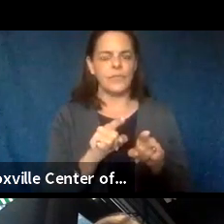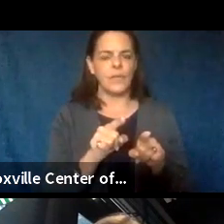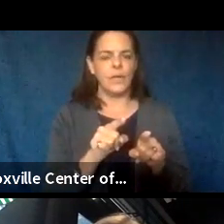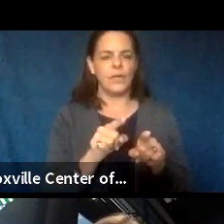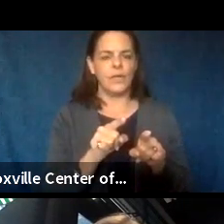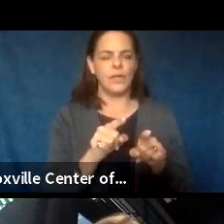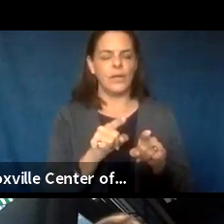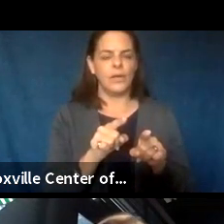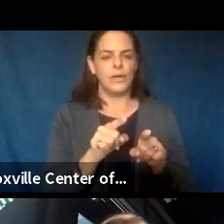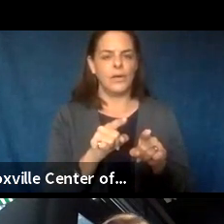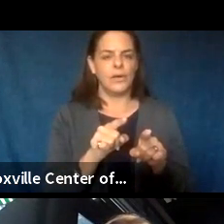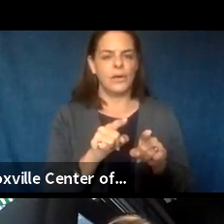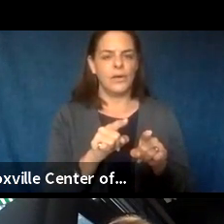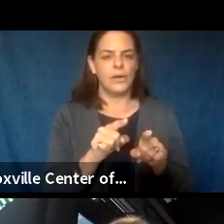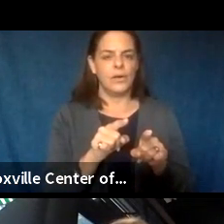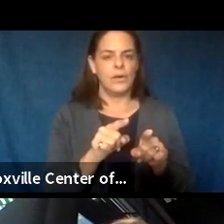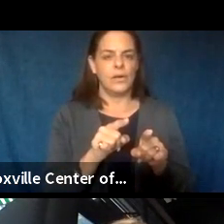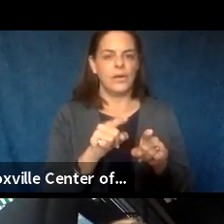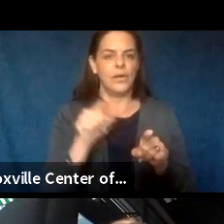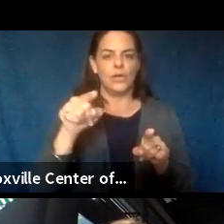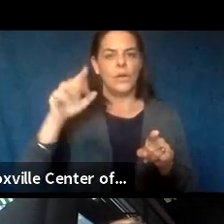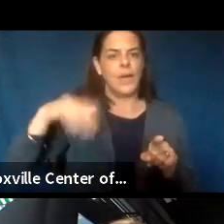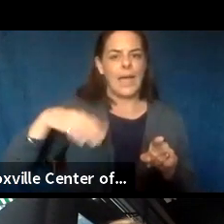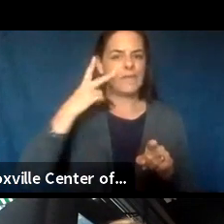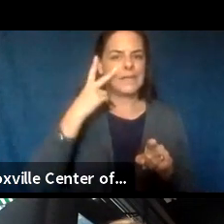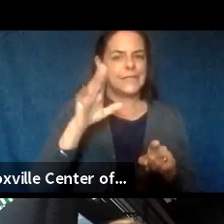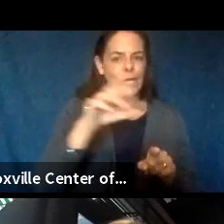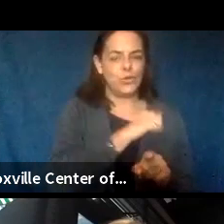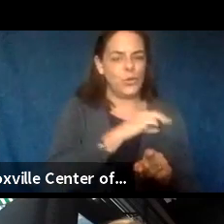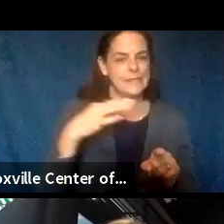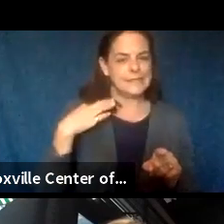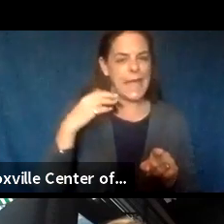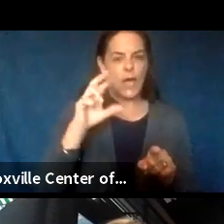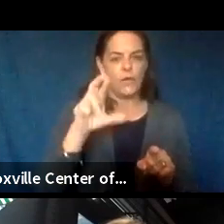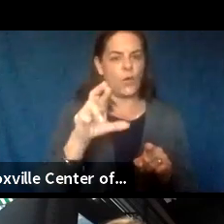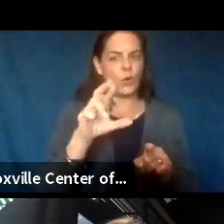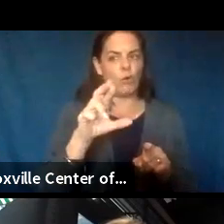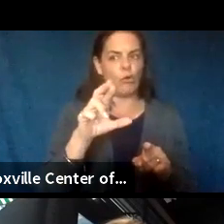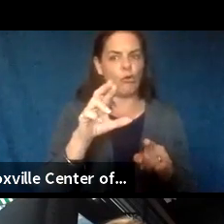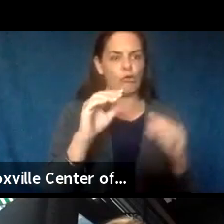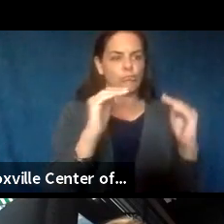and maybe you can clarify, you haven't seen your staff or your colleagues